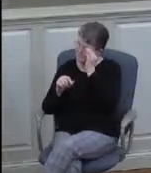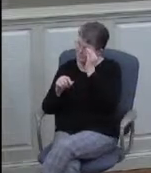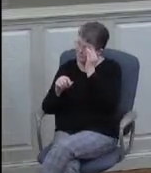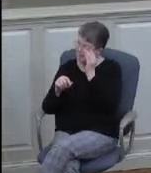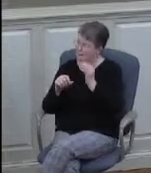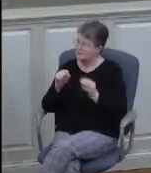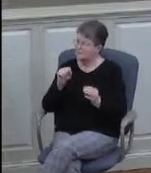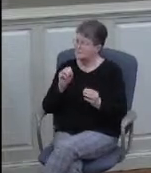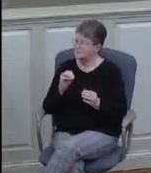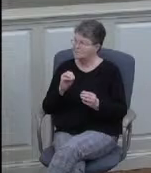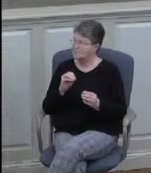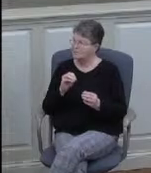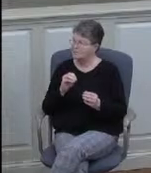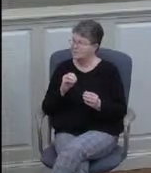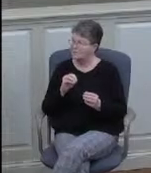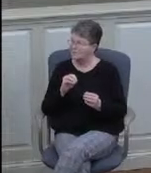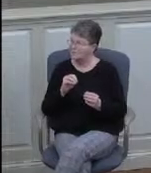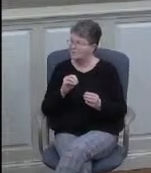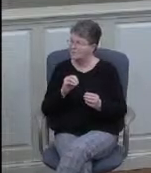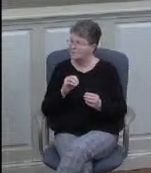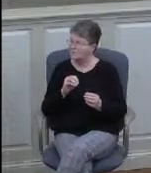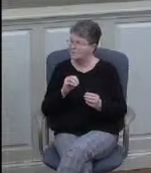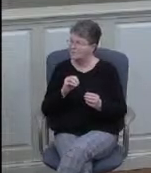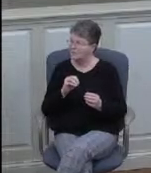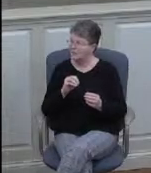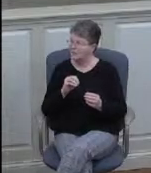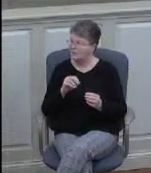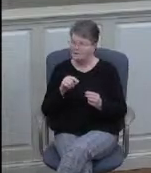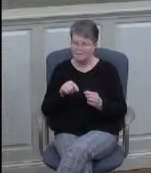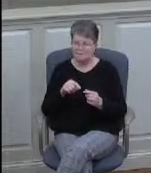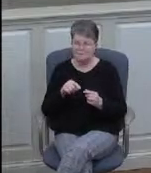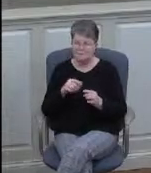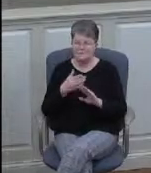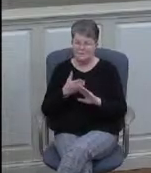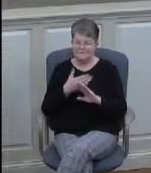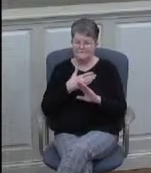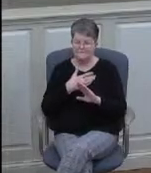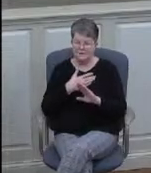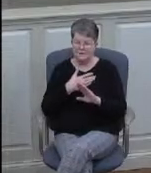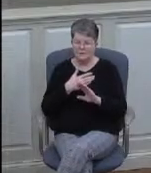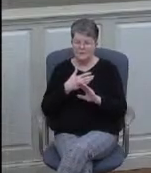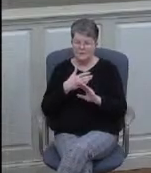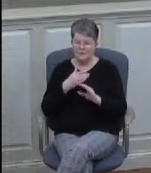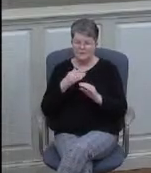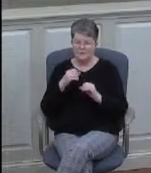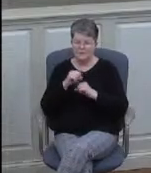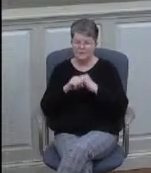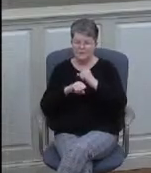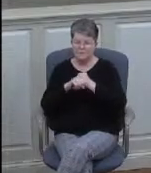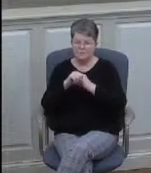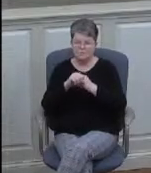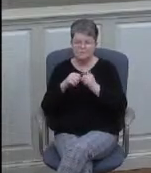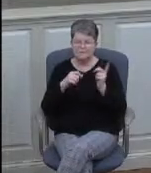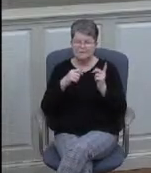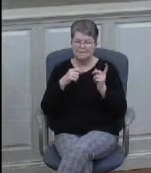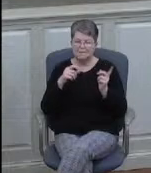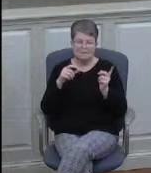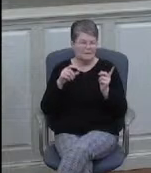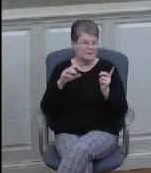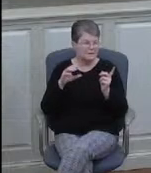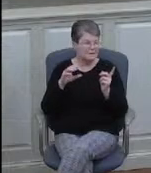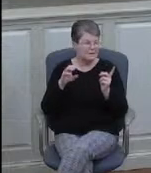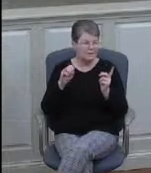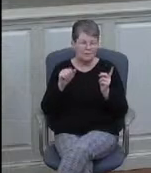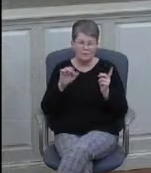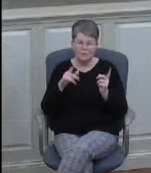So this is preemptively for construction. This starts? Is for the inspection